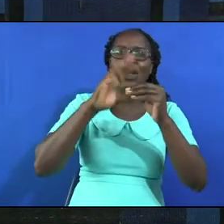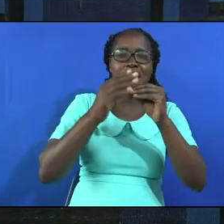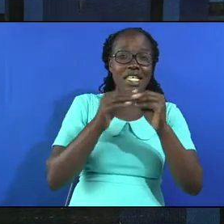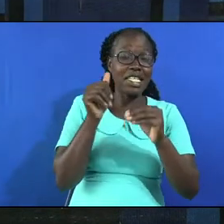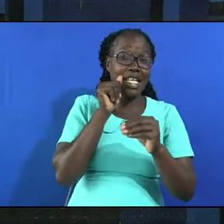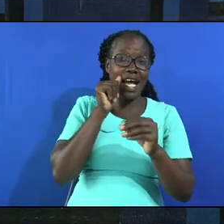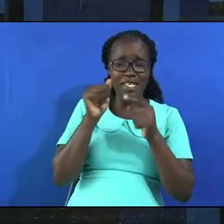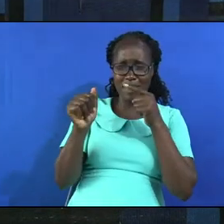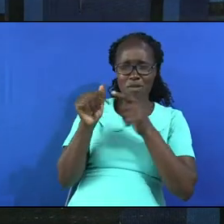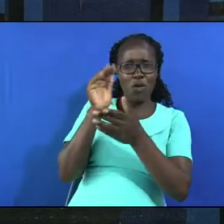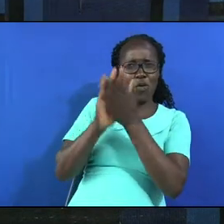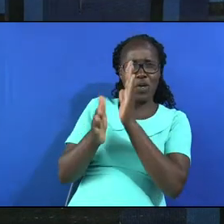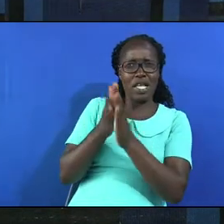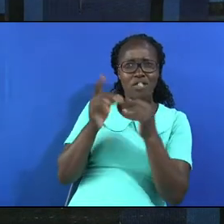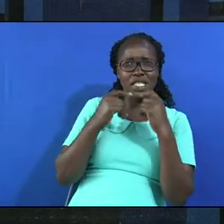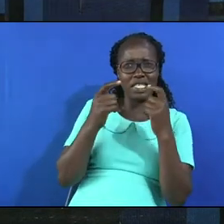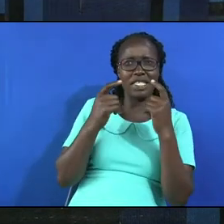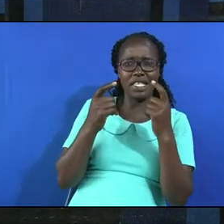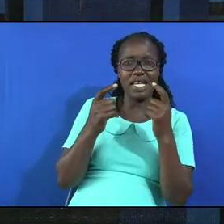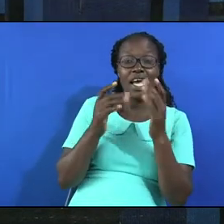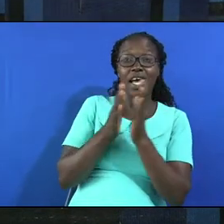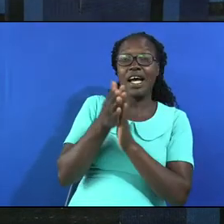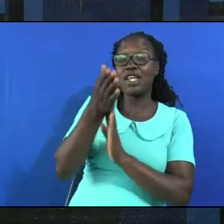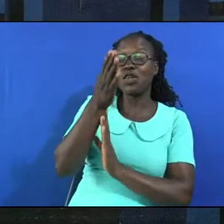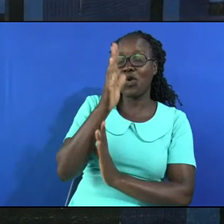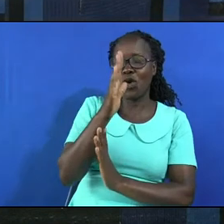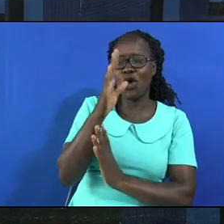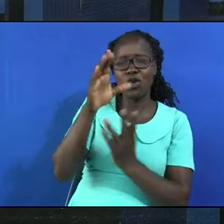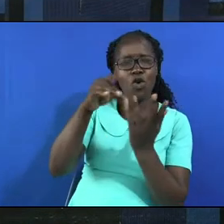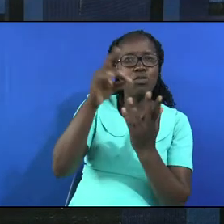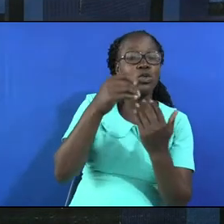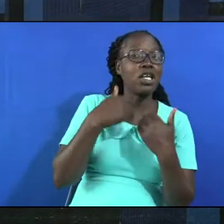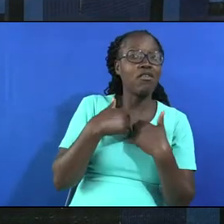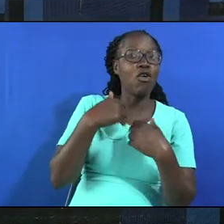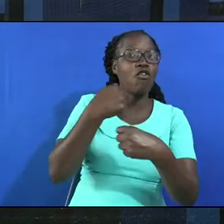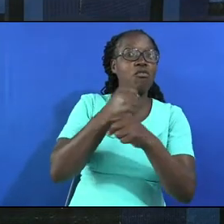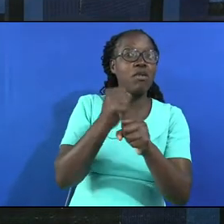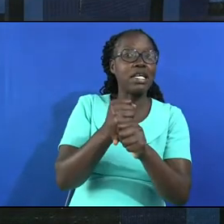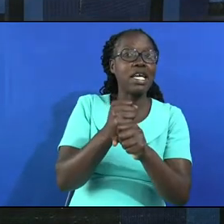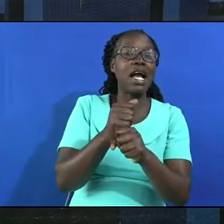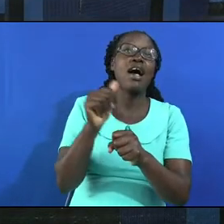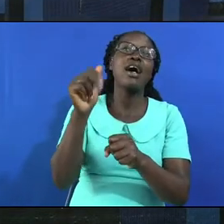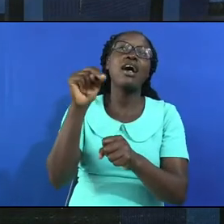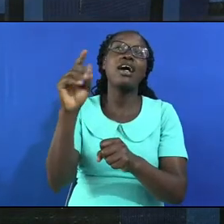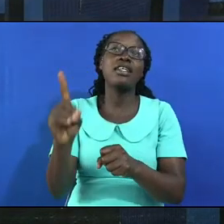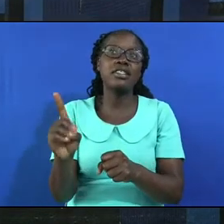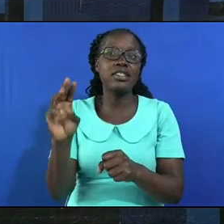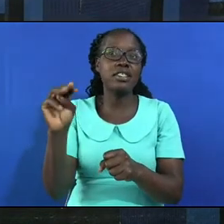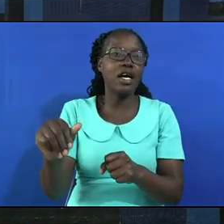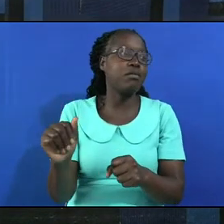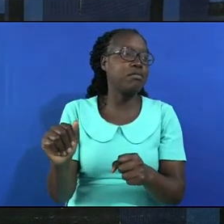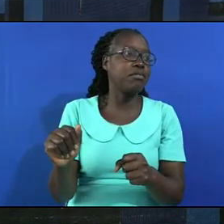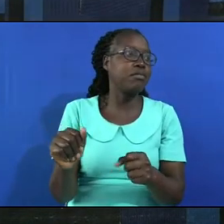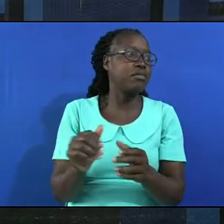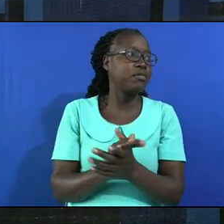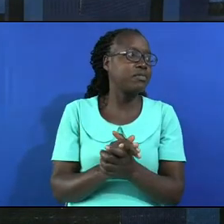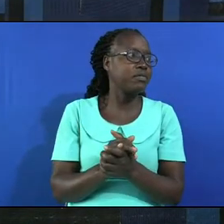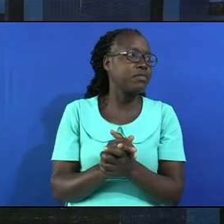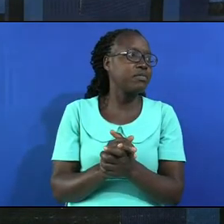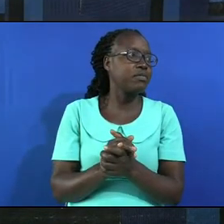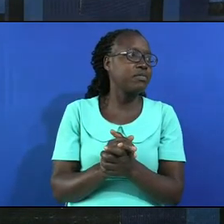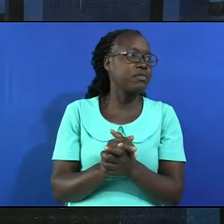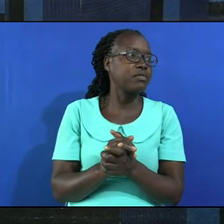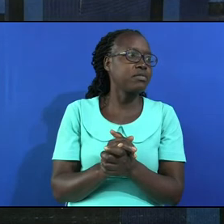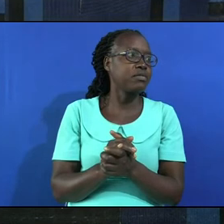created Adam without sin. And God had the option of making Adam. Okay, before I breathe into you,